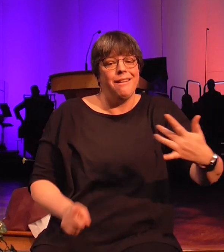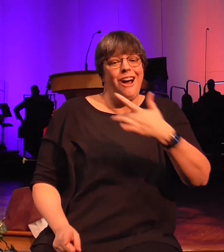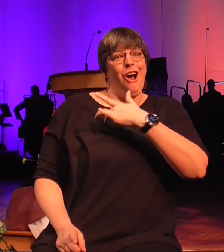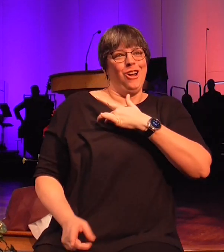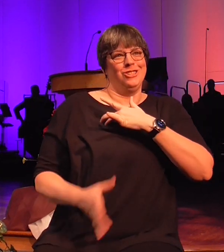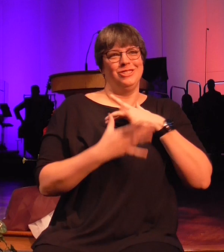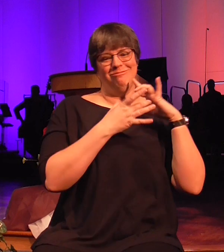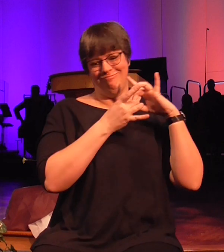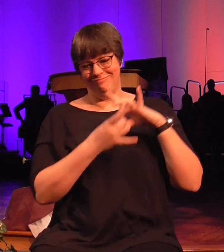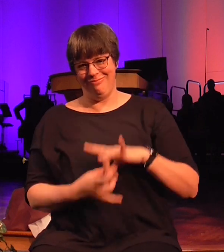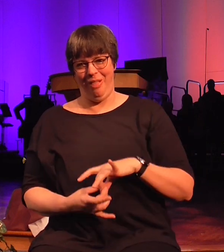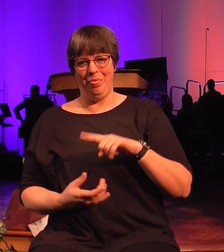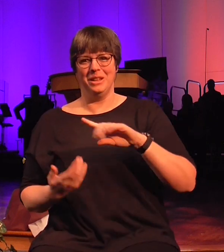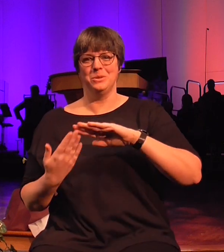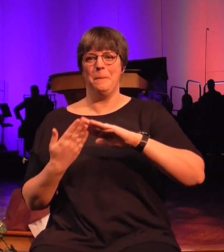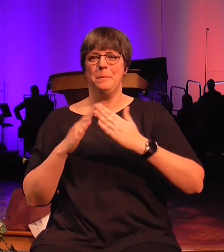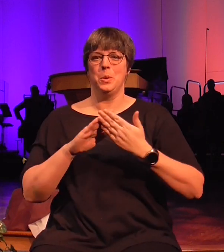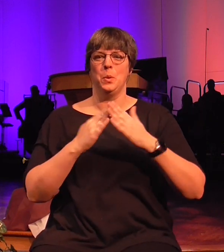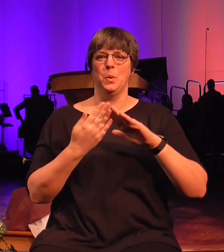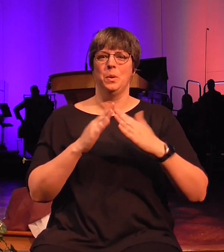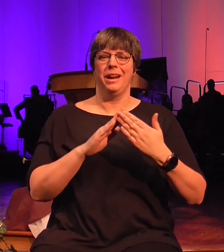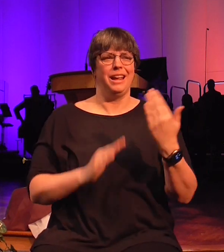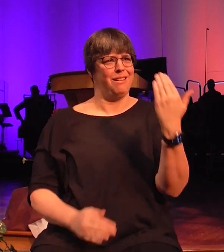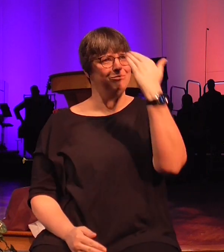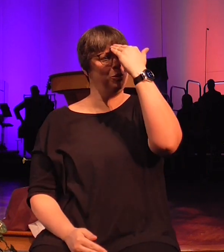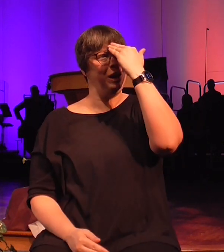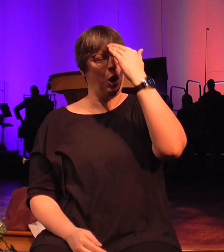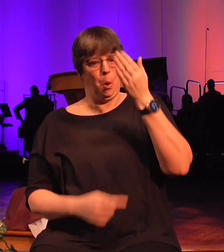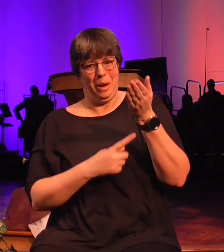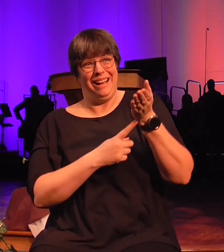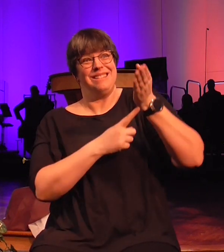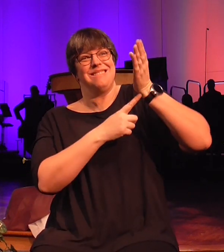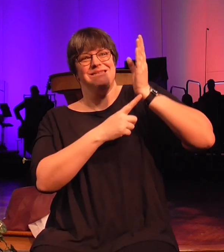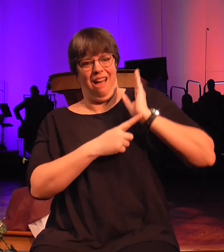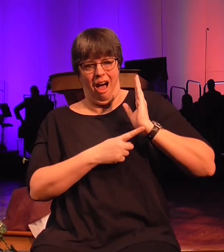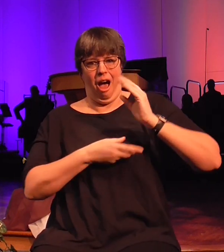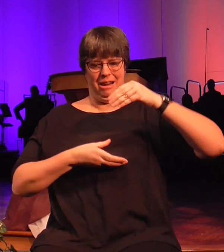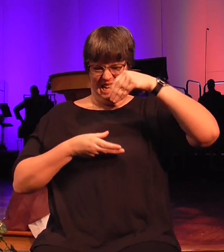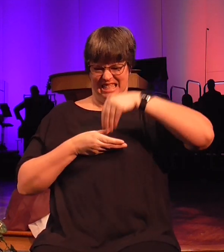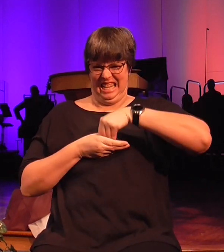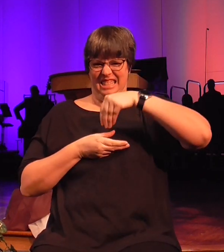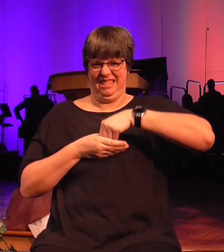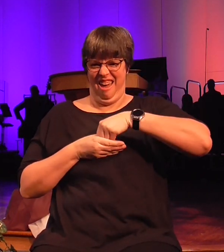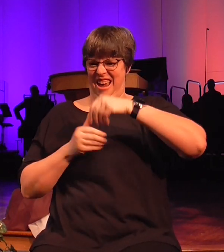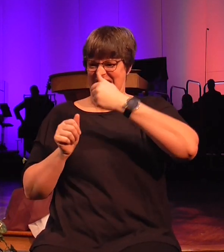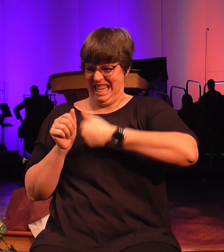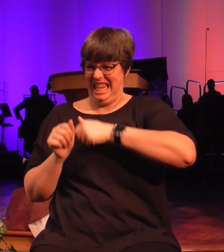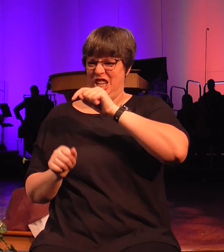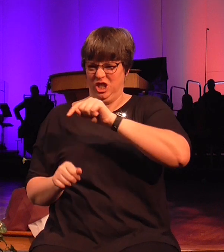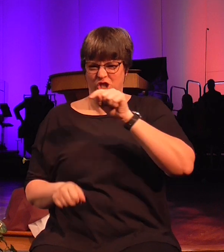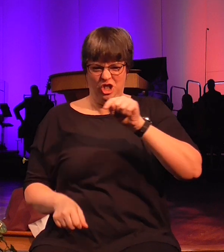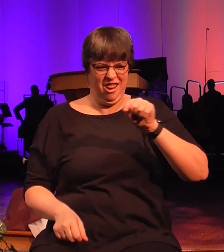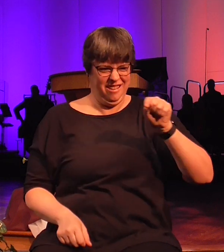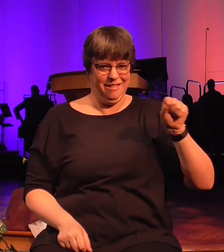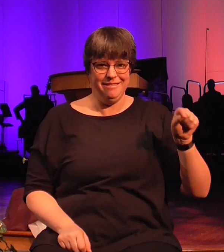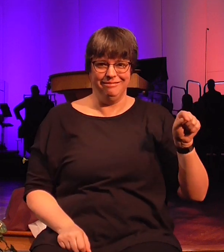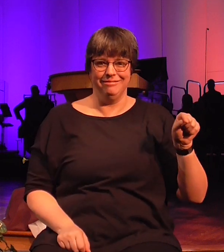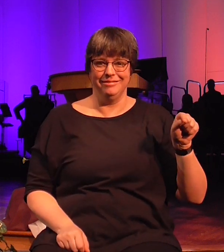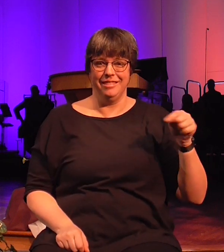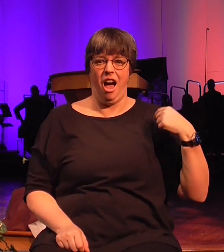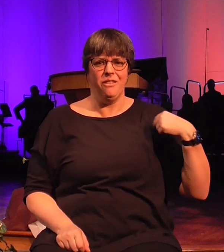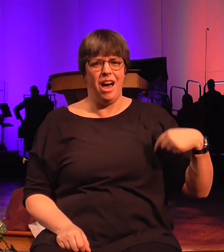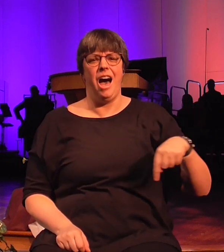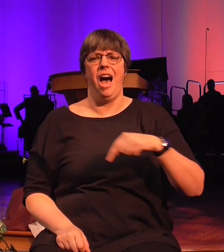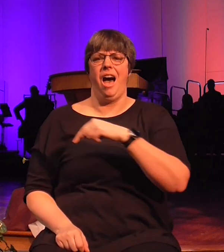community, we know that God is within each person, each one of